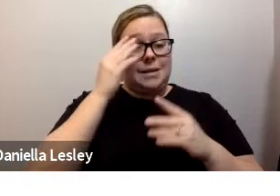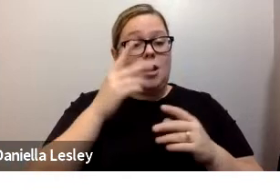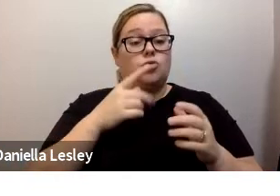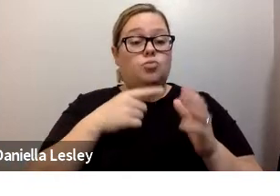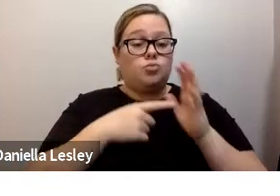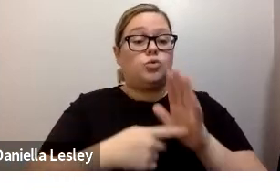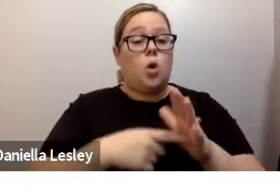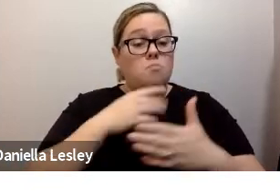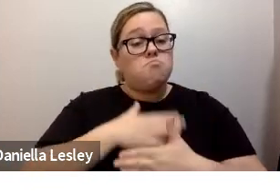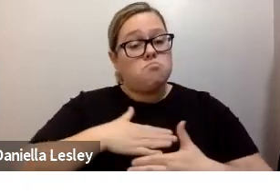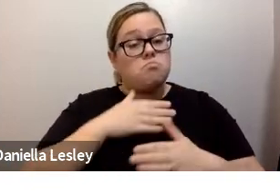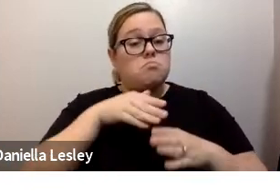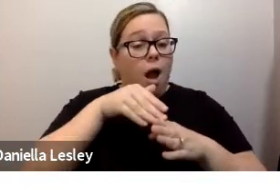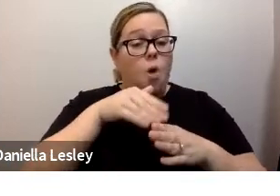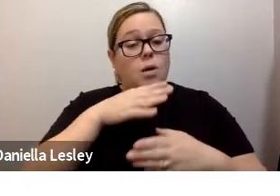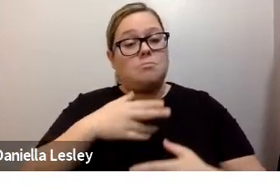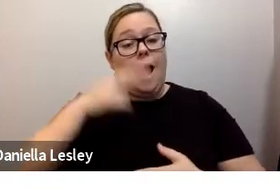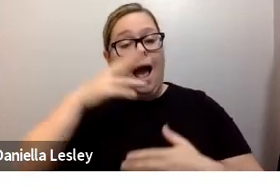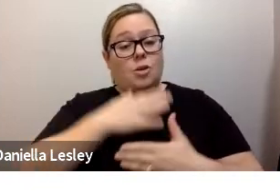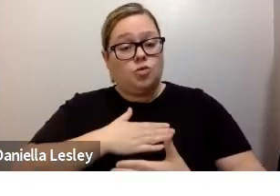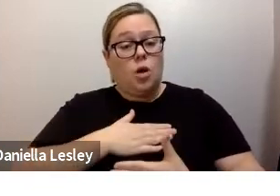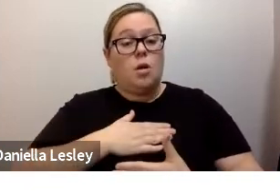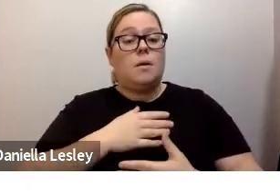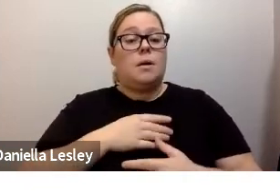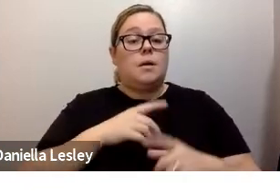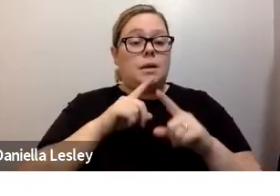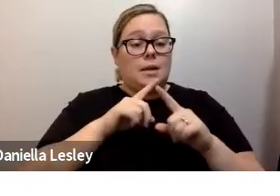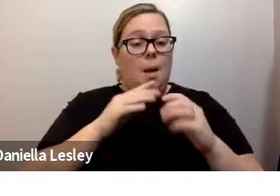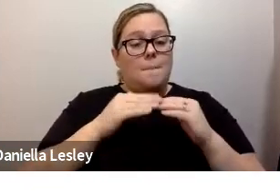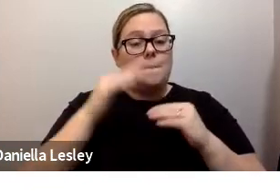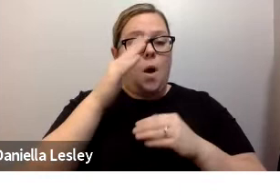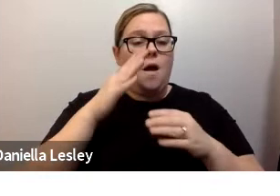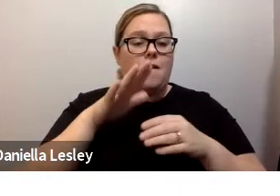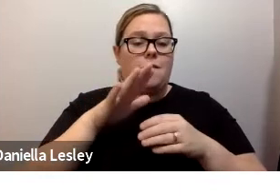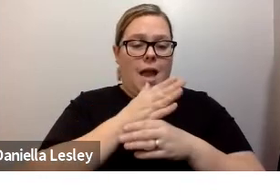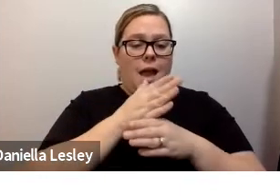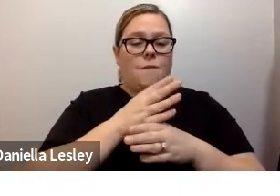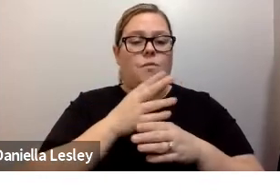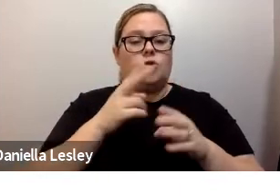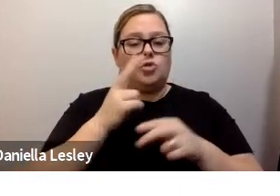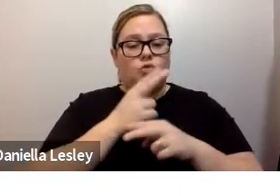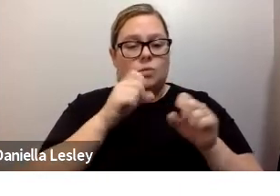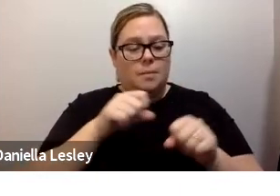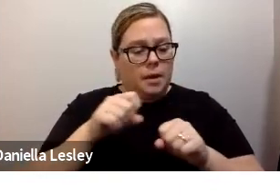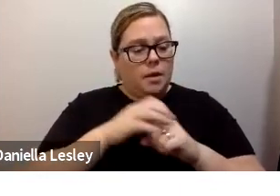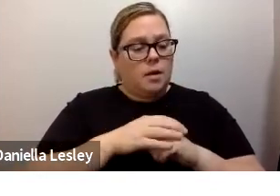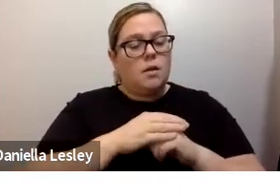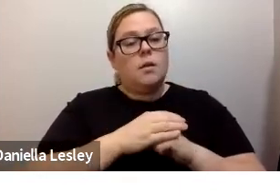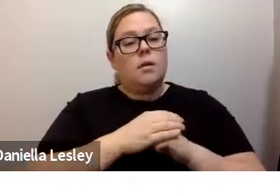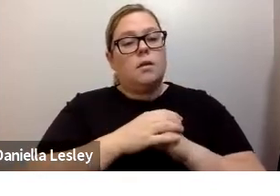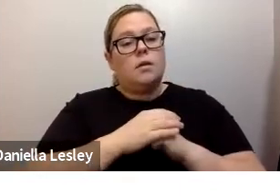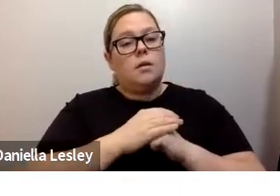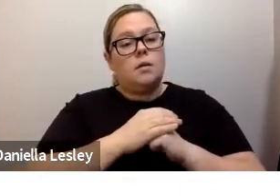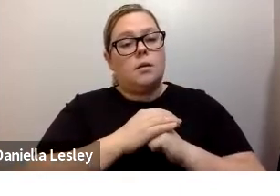enjoyment, moderate intensity exercise, and above average usability. Next, we will refine the controllers, implement